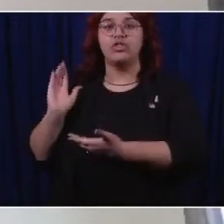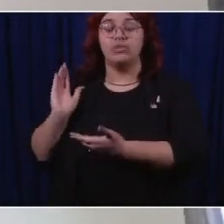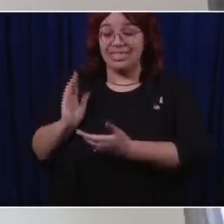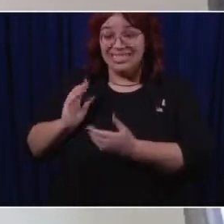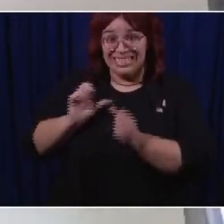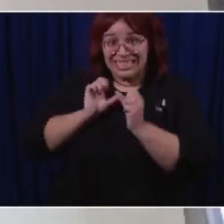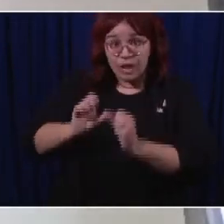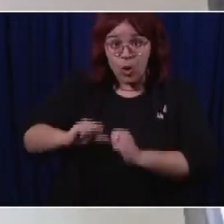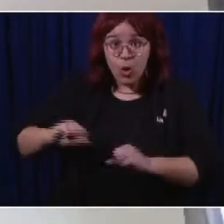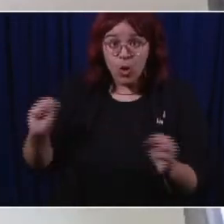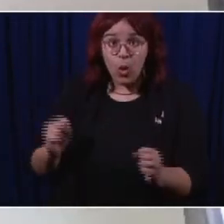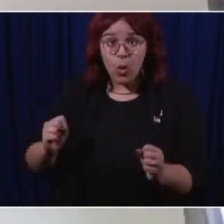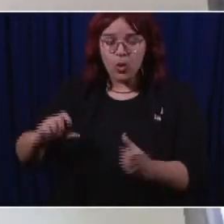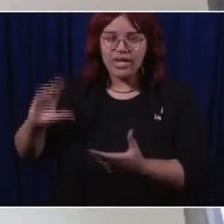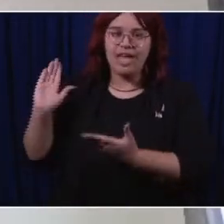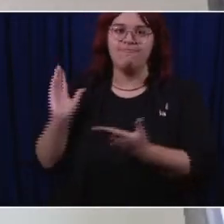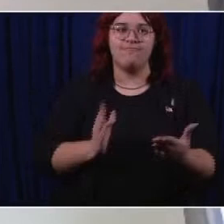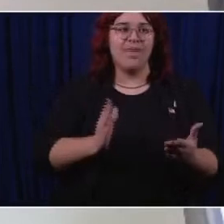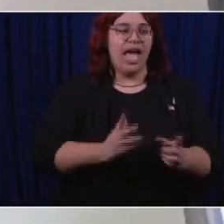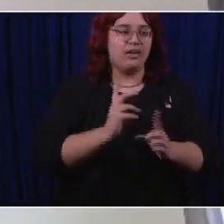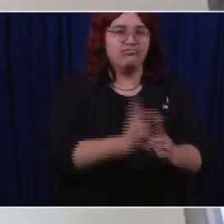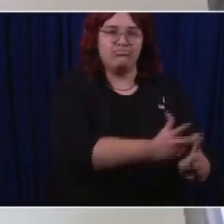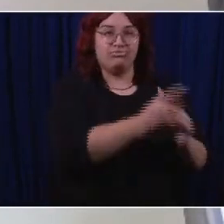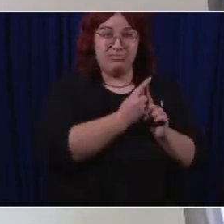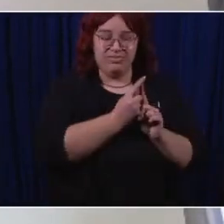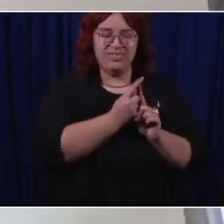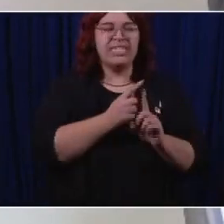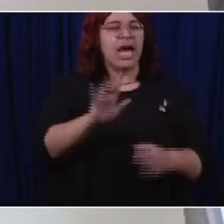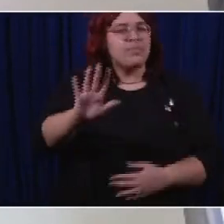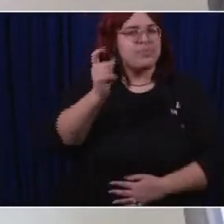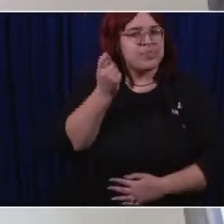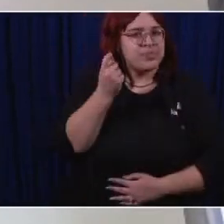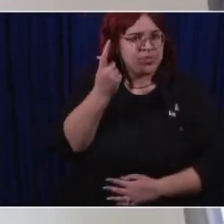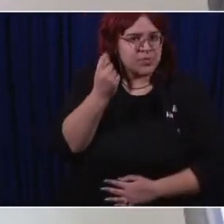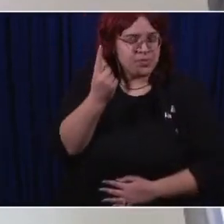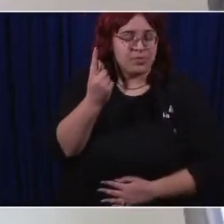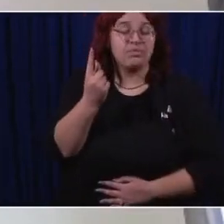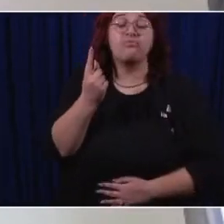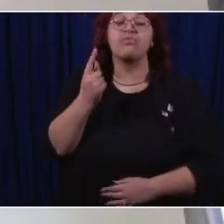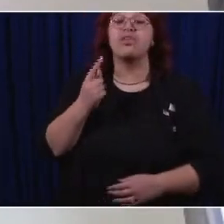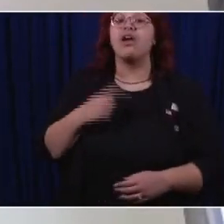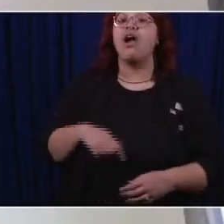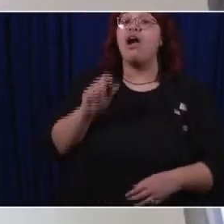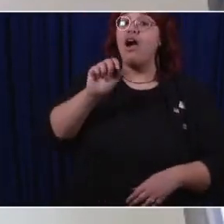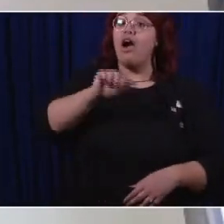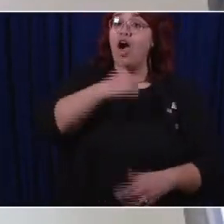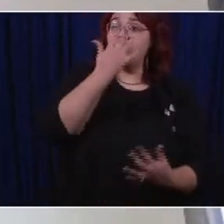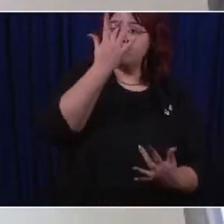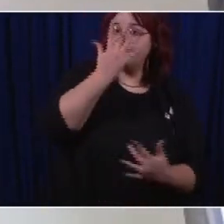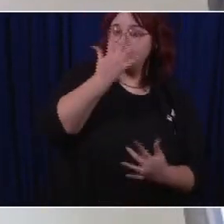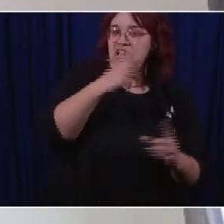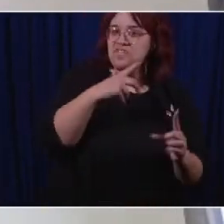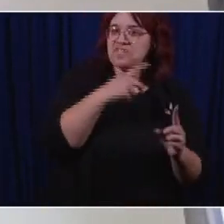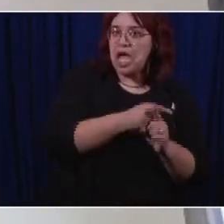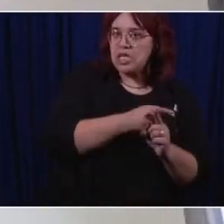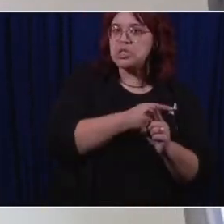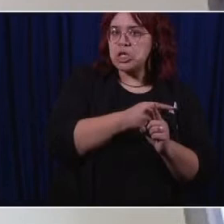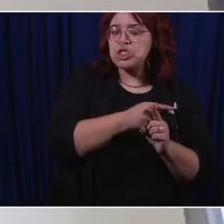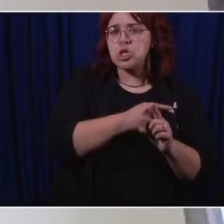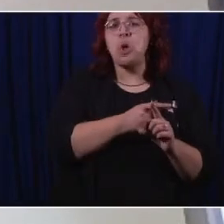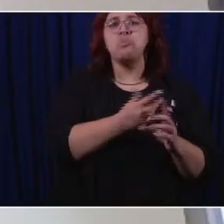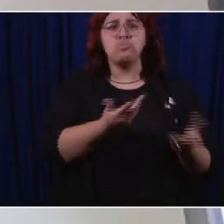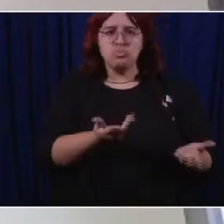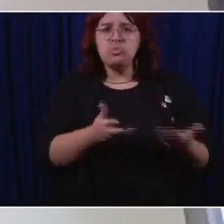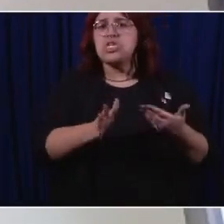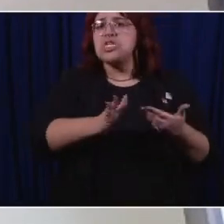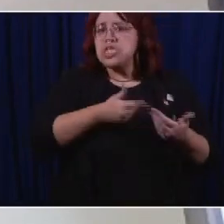has different requirements above what we're typically used to. And so being certain that we have a wide range of providers that can do that